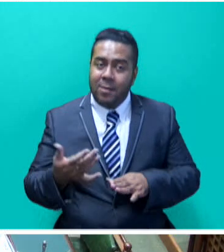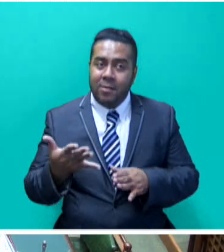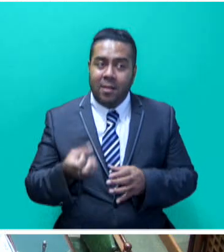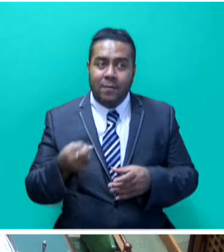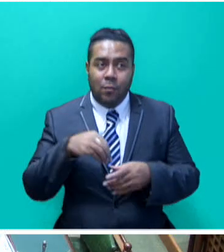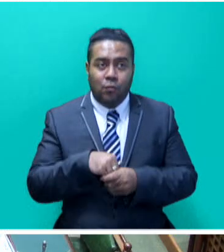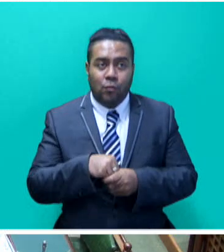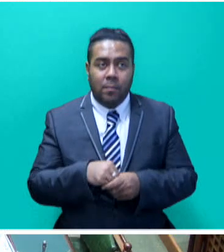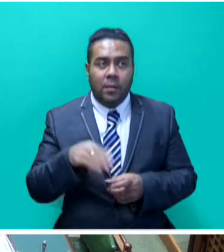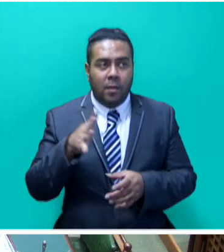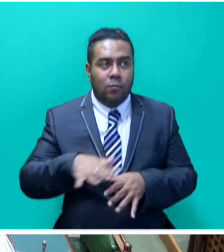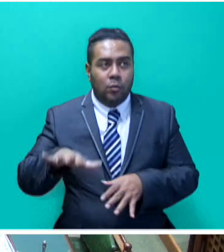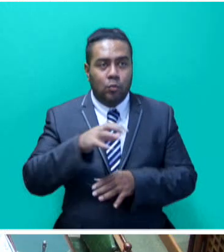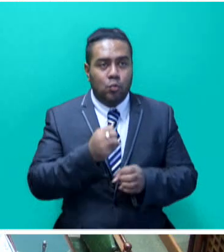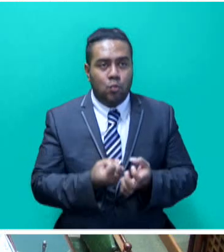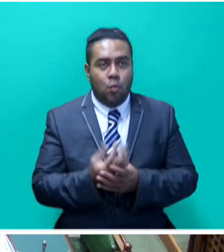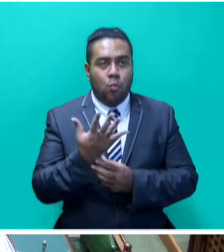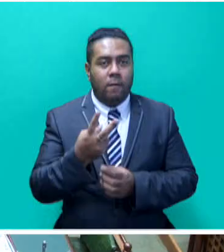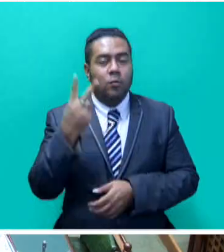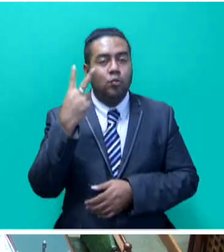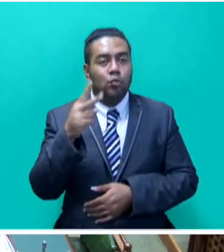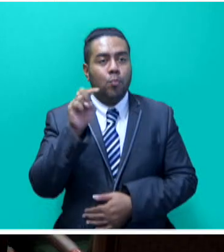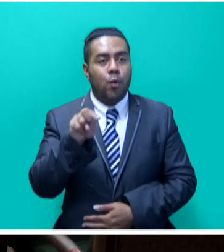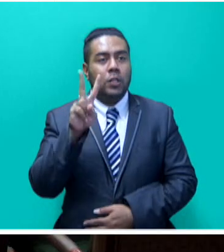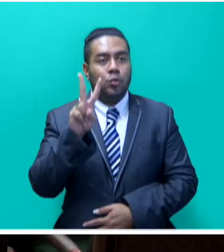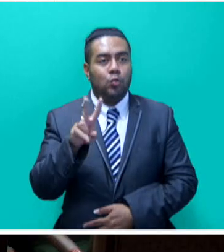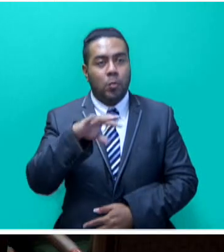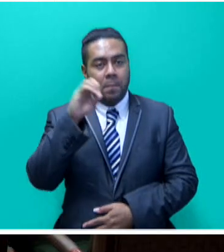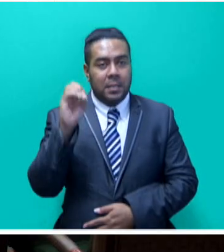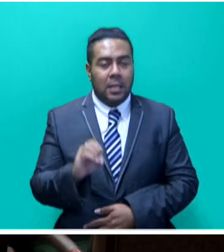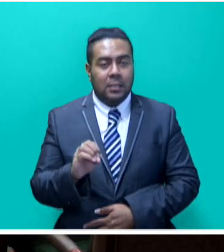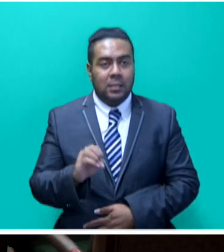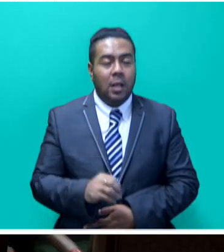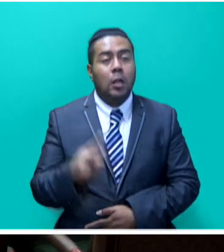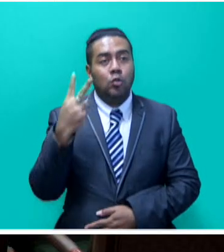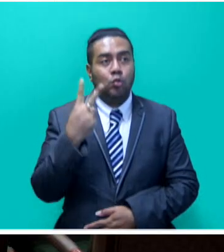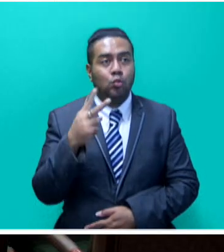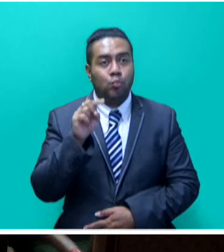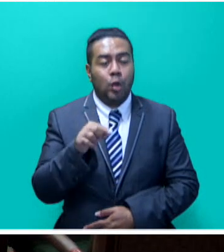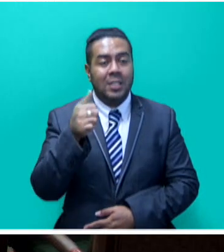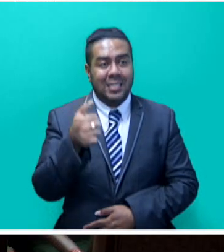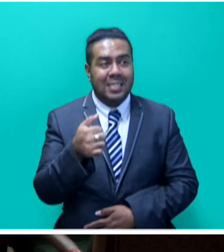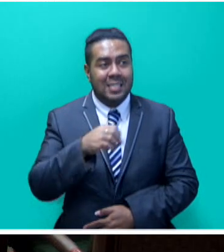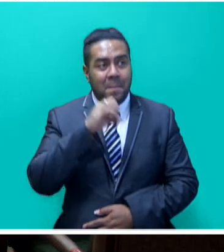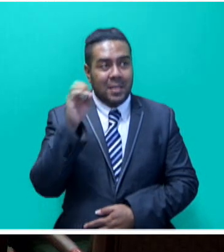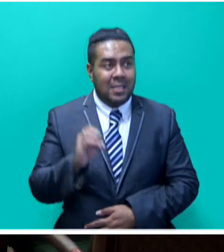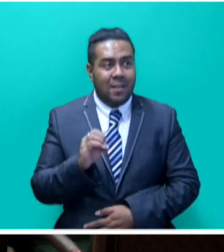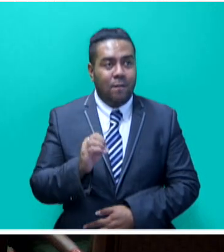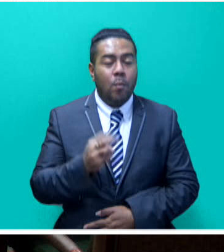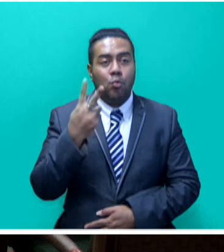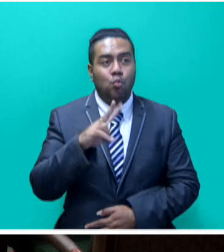2007, the average growth rate was 2.2%, compared to 2.6% in the decade from 2007